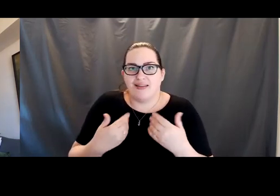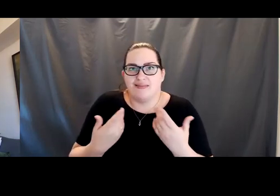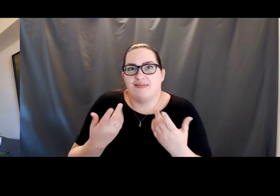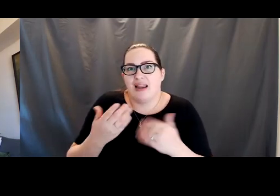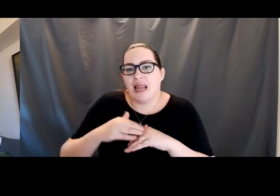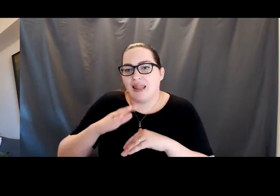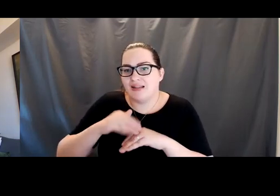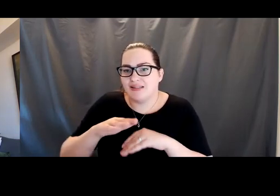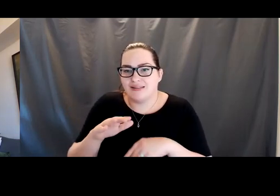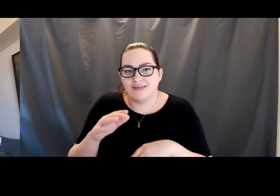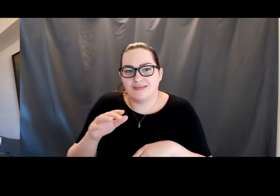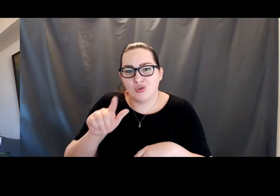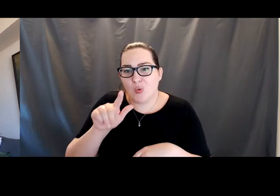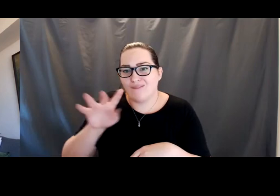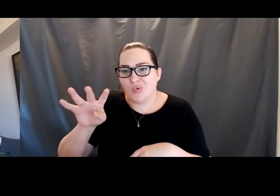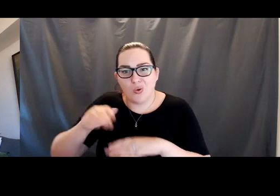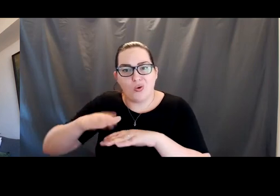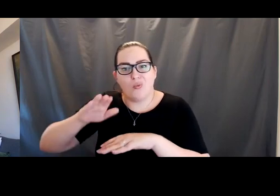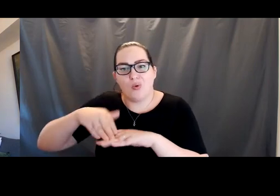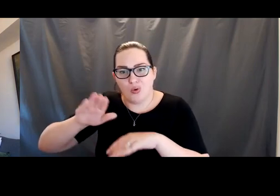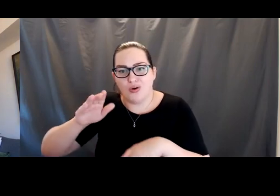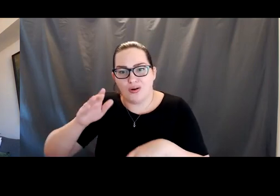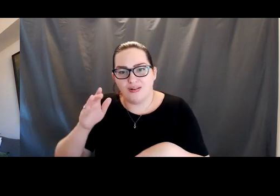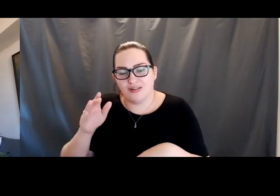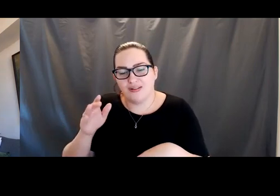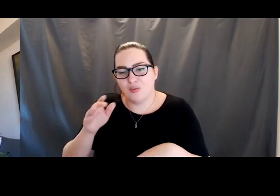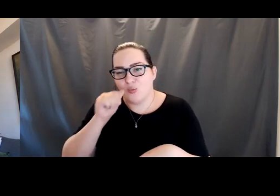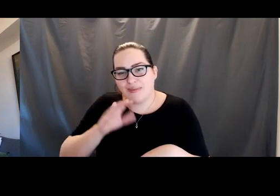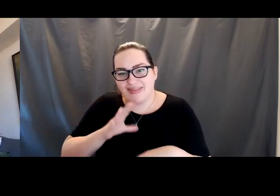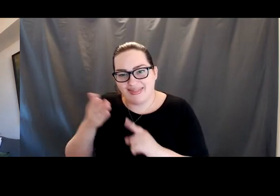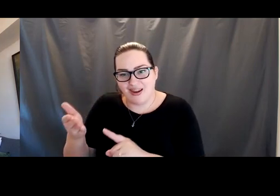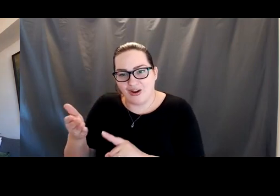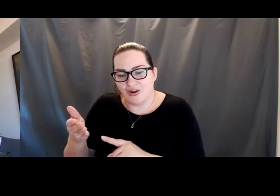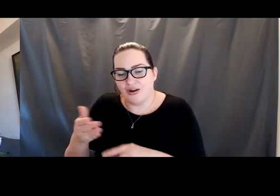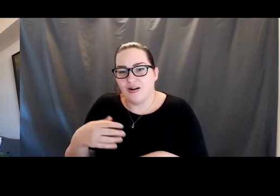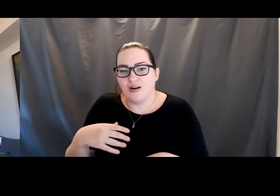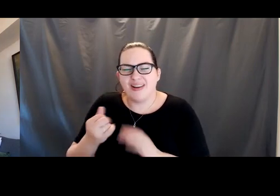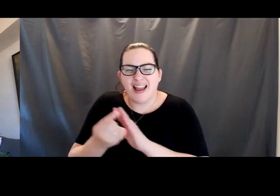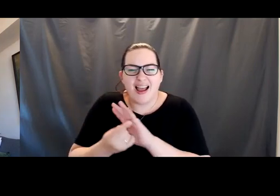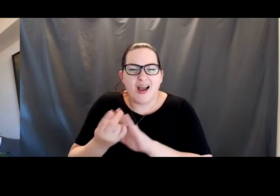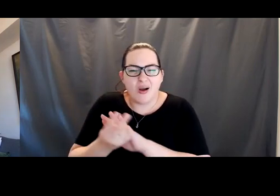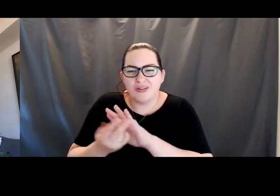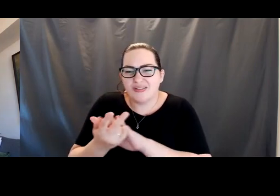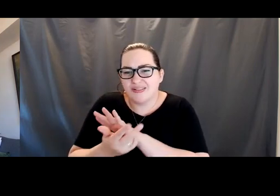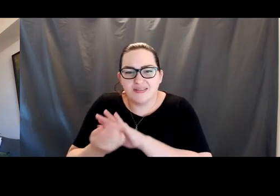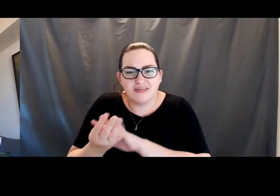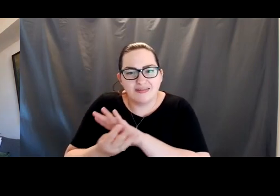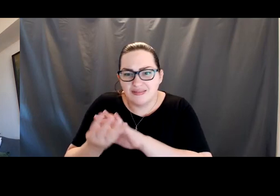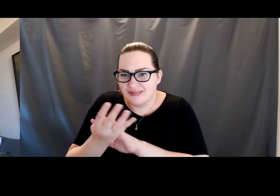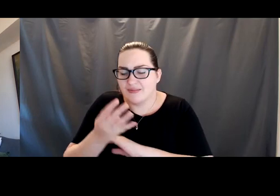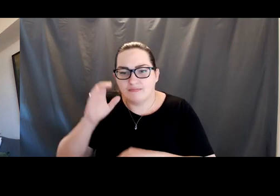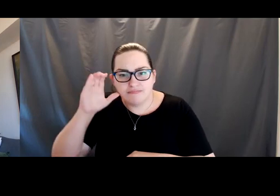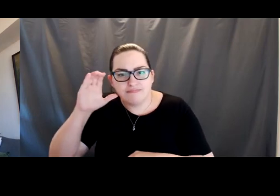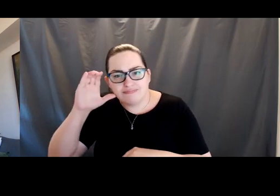that day. We spent hours listening to each of their stories, and they were brutal, many of